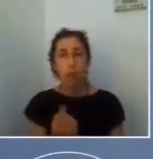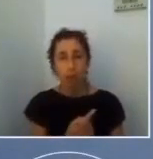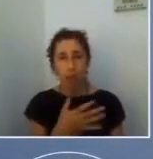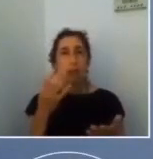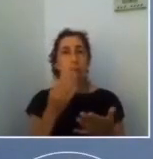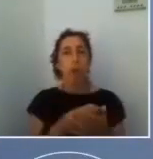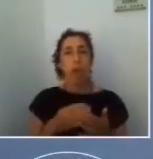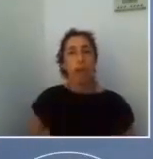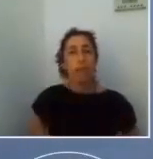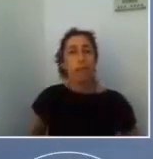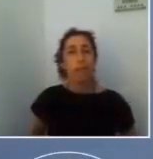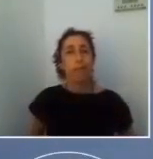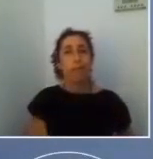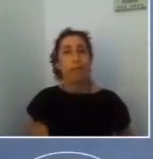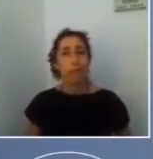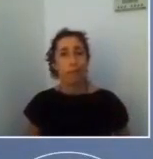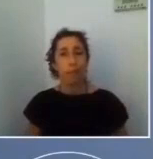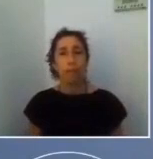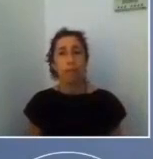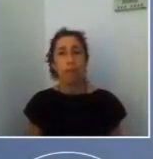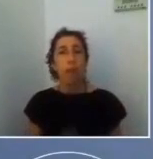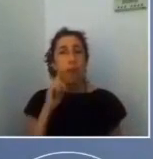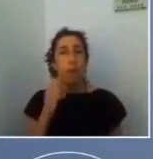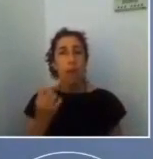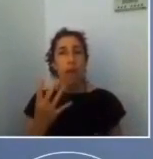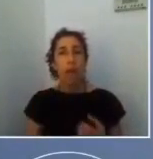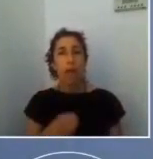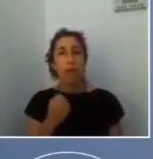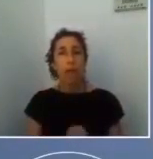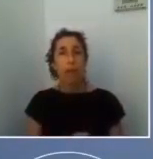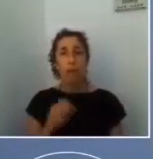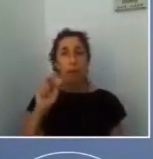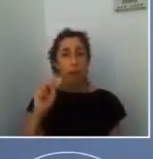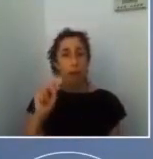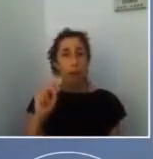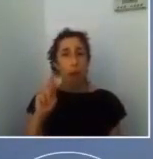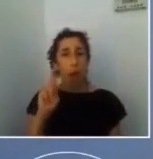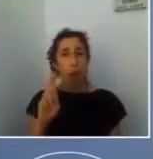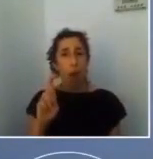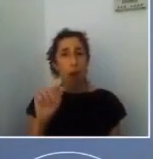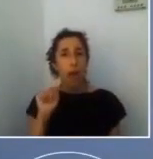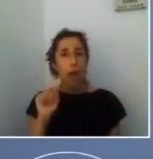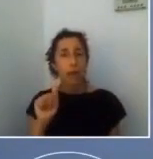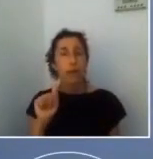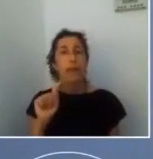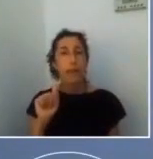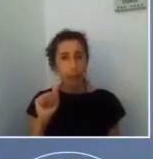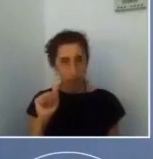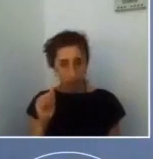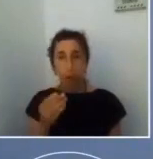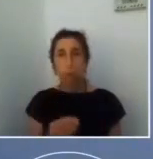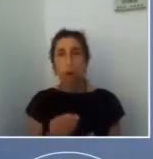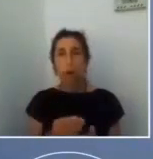NRA diverted millions and millions of dollars away from its charitable mission for